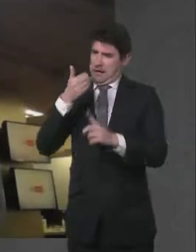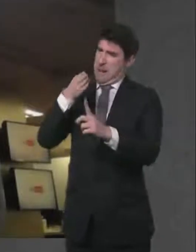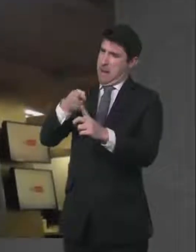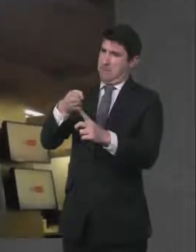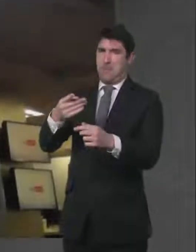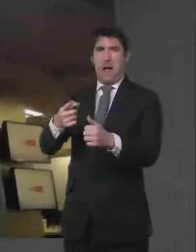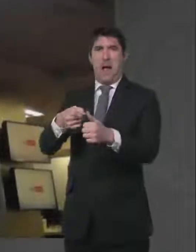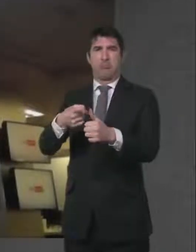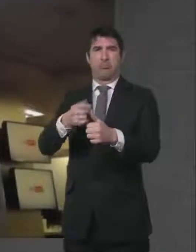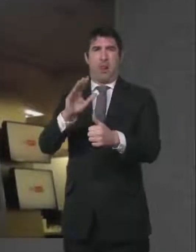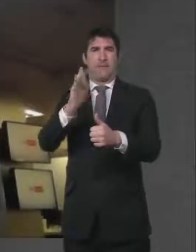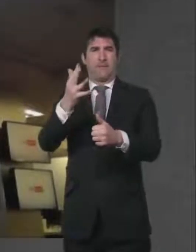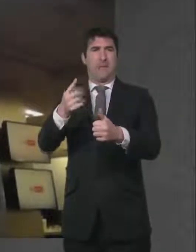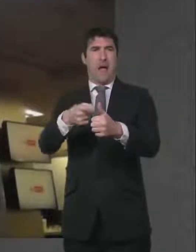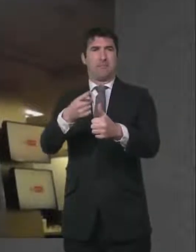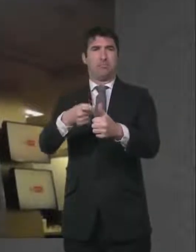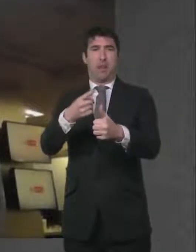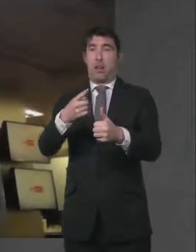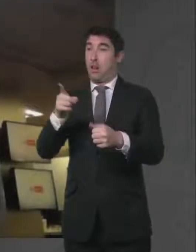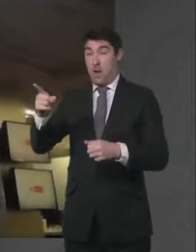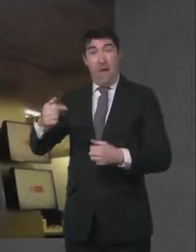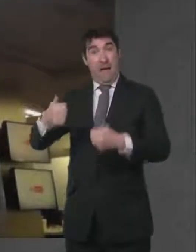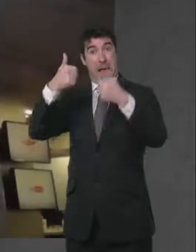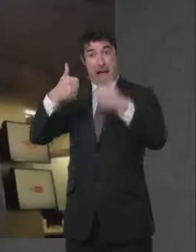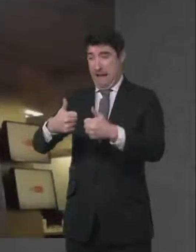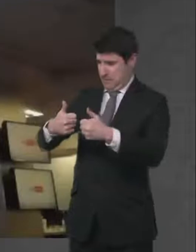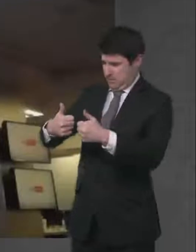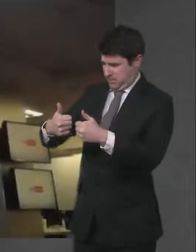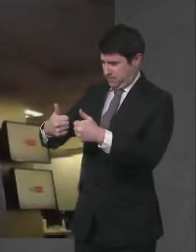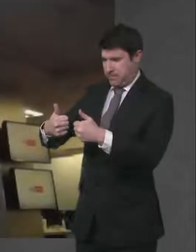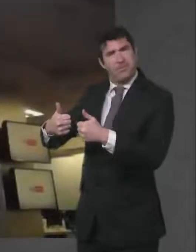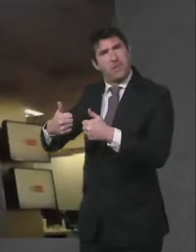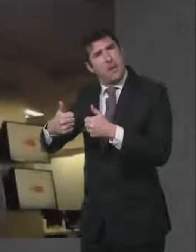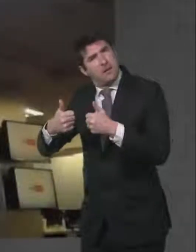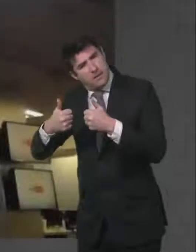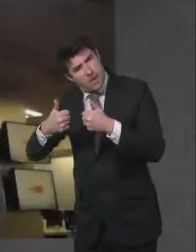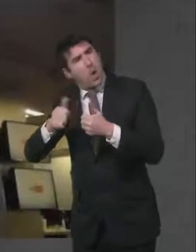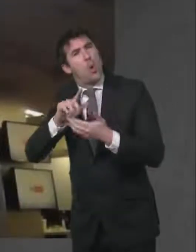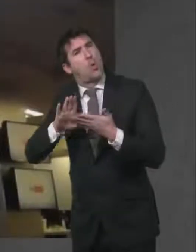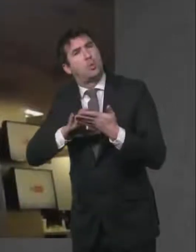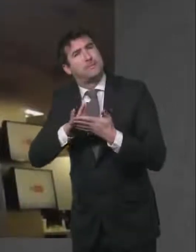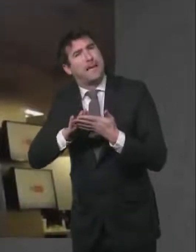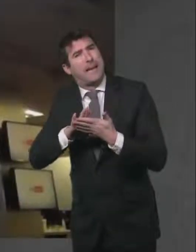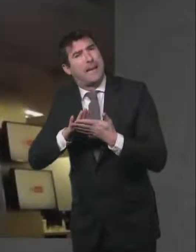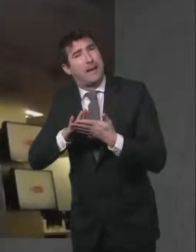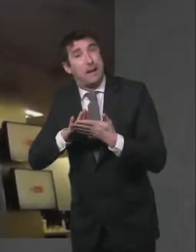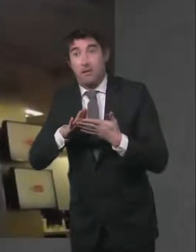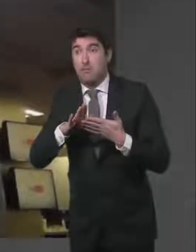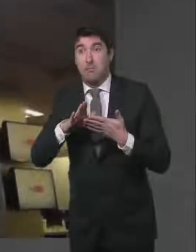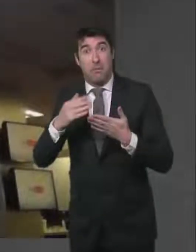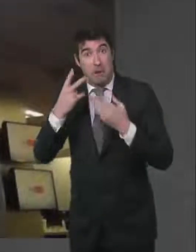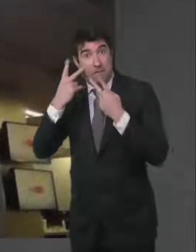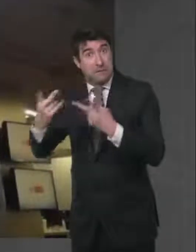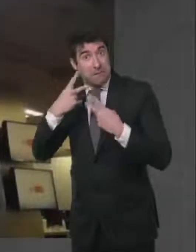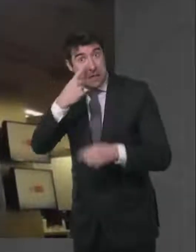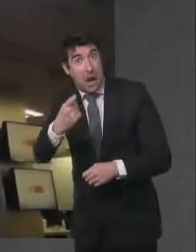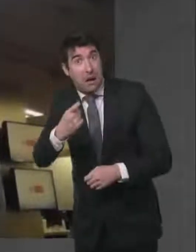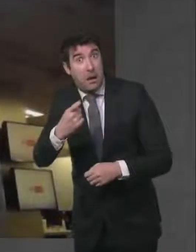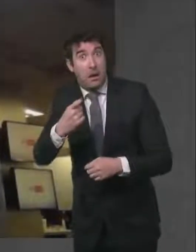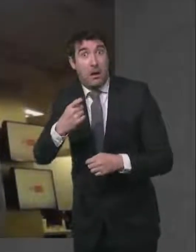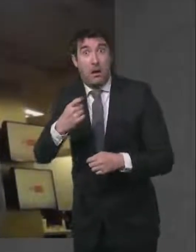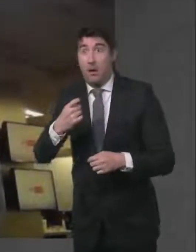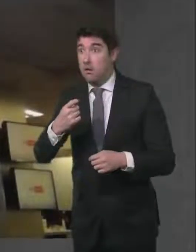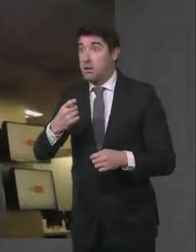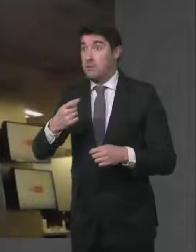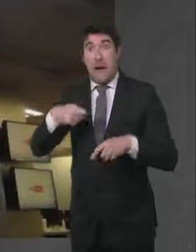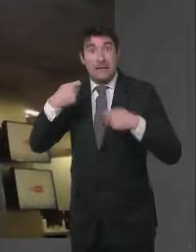in gardens or their homes, holidays, or is that all over-optimistic, and should we expect those things to take till the summer or later? And there's a very specific